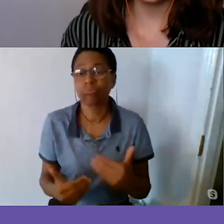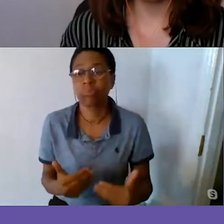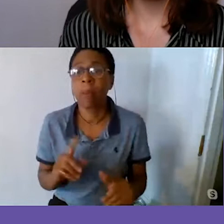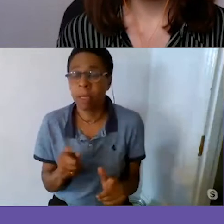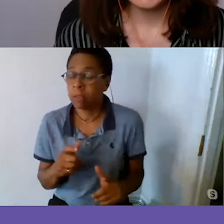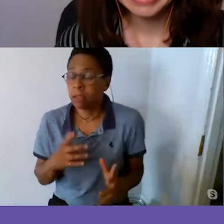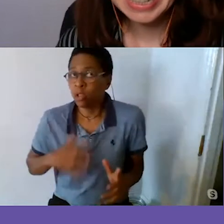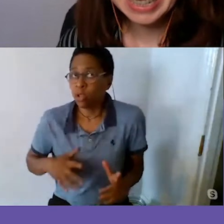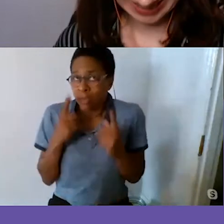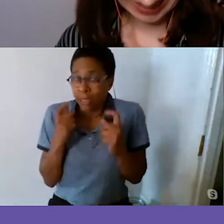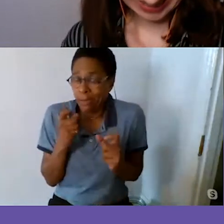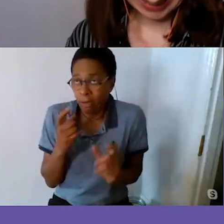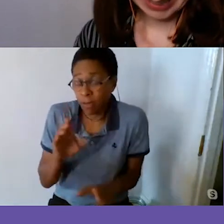peril.